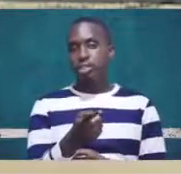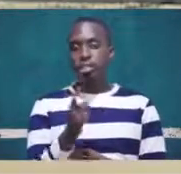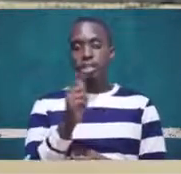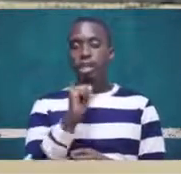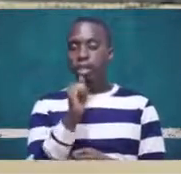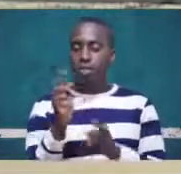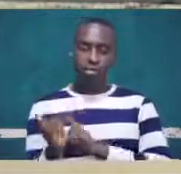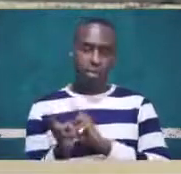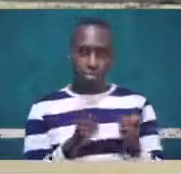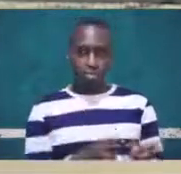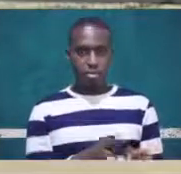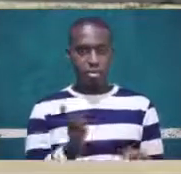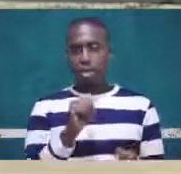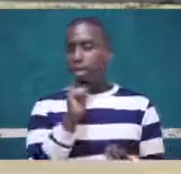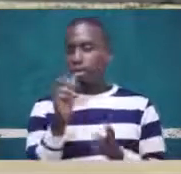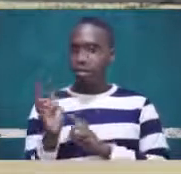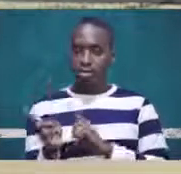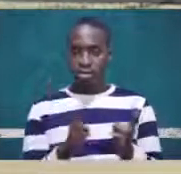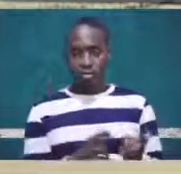abnormal.